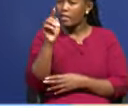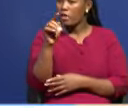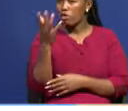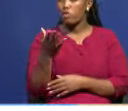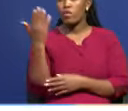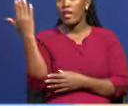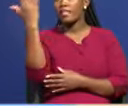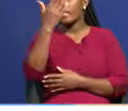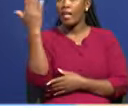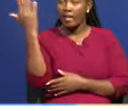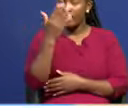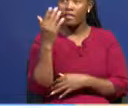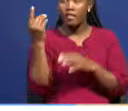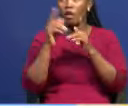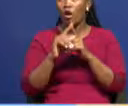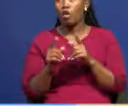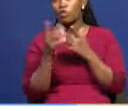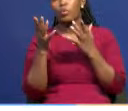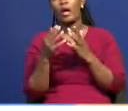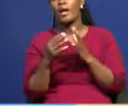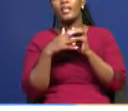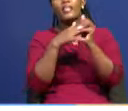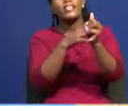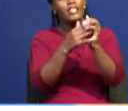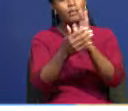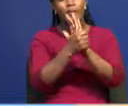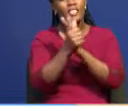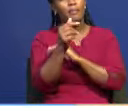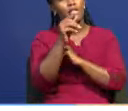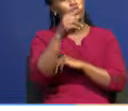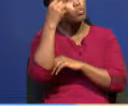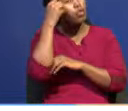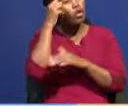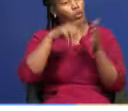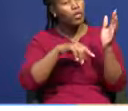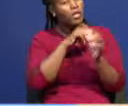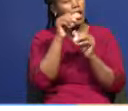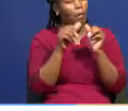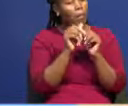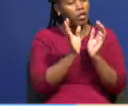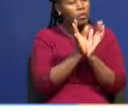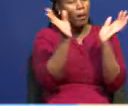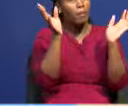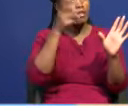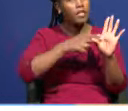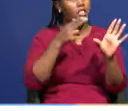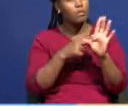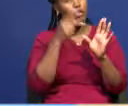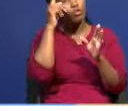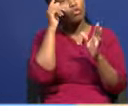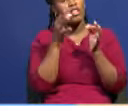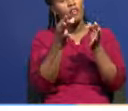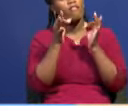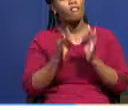lecturer, but a doctor in this particular field, what are your thoughts on the public participation exercise, especially on the Finance Bill